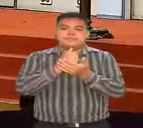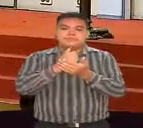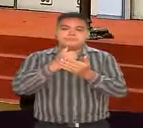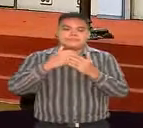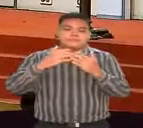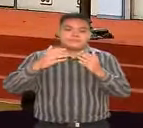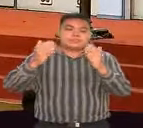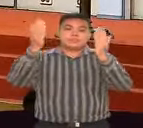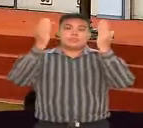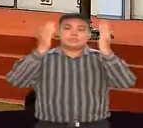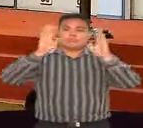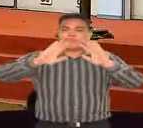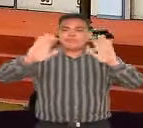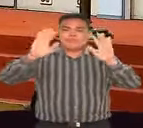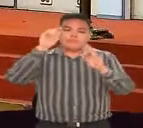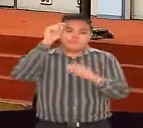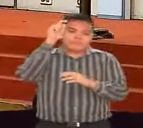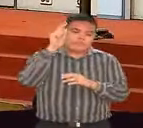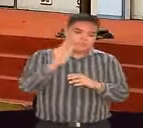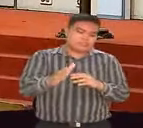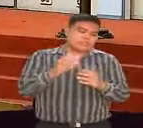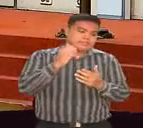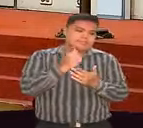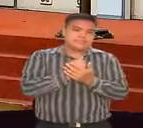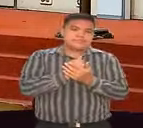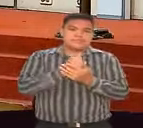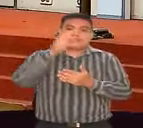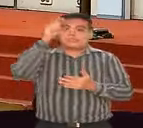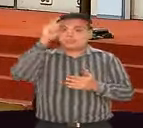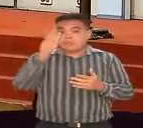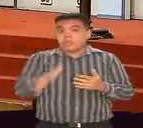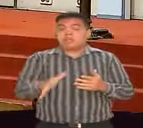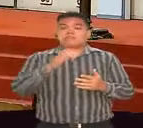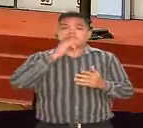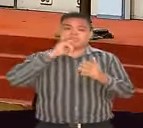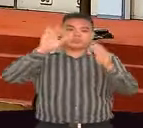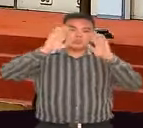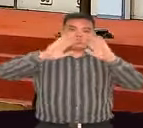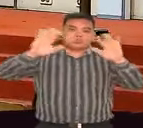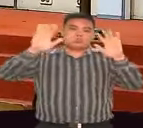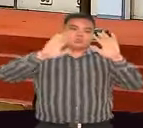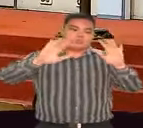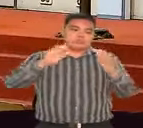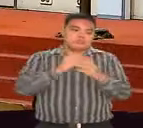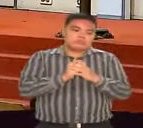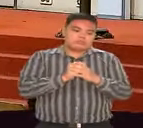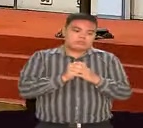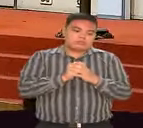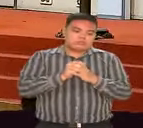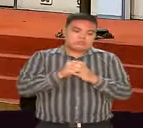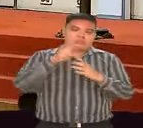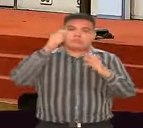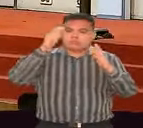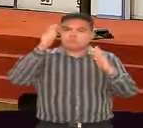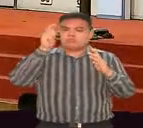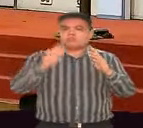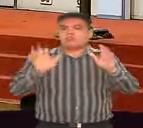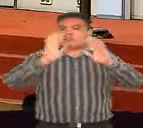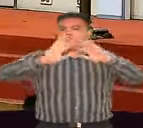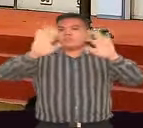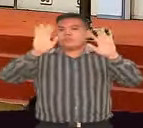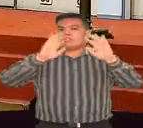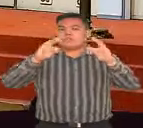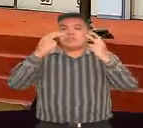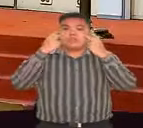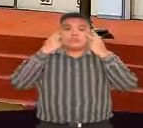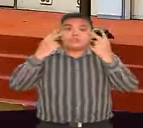Amen. We serve a wonderful God. Amen. He is the God of wonders, and we hope and pray that His wonders be seen in